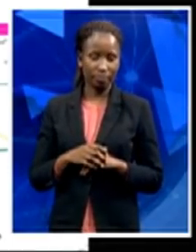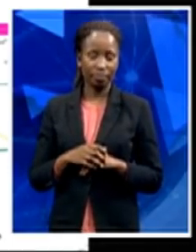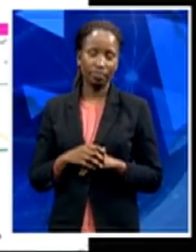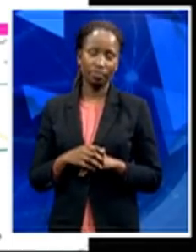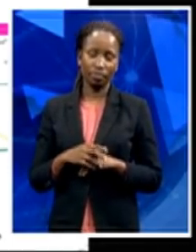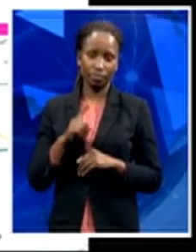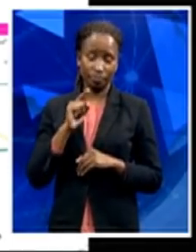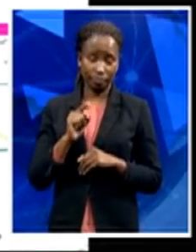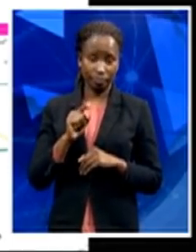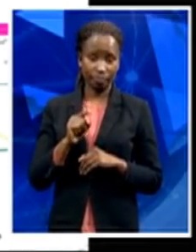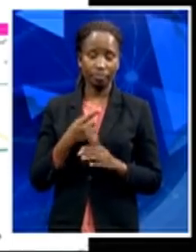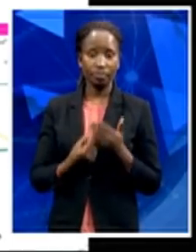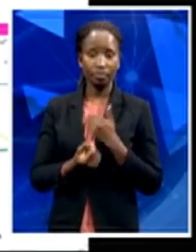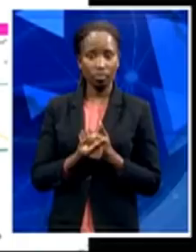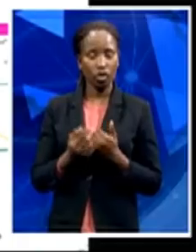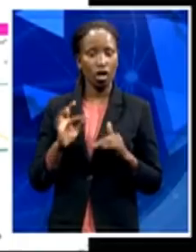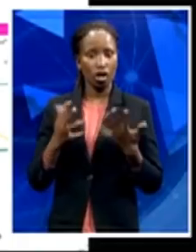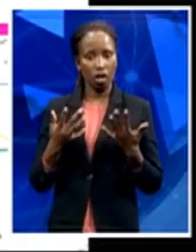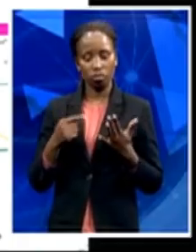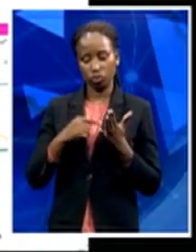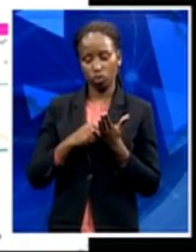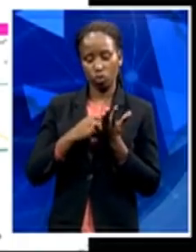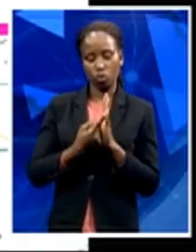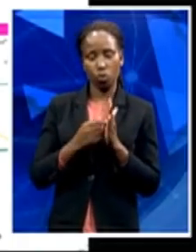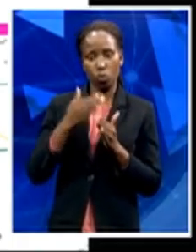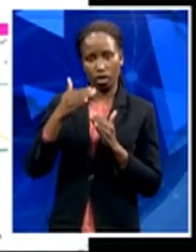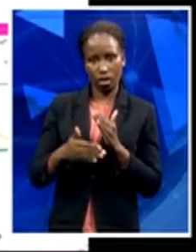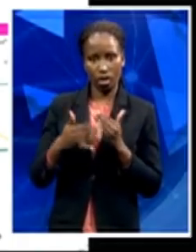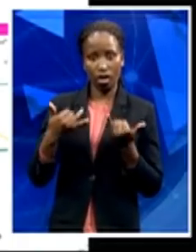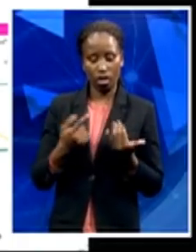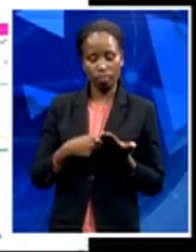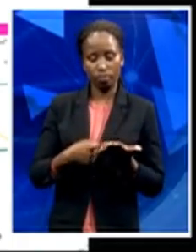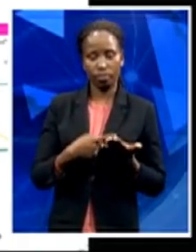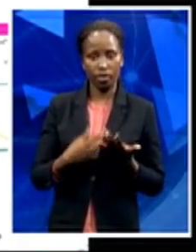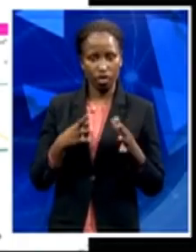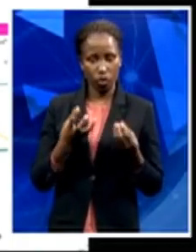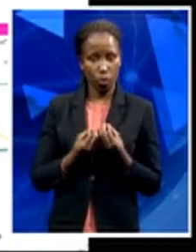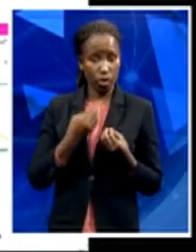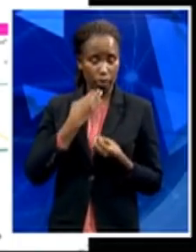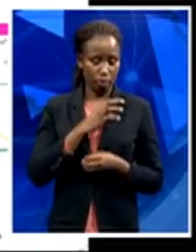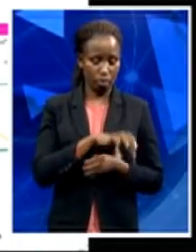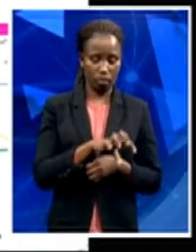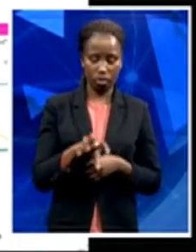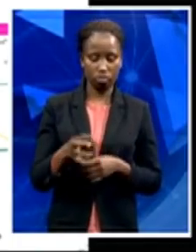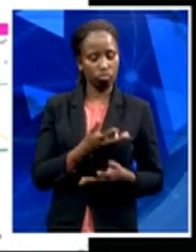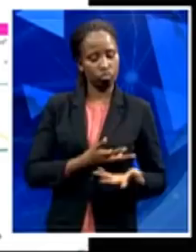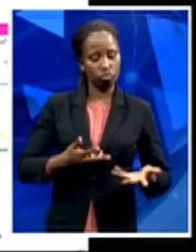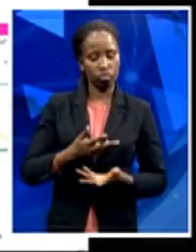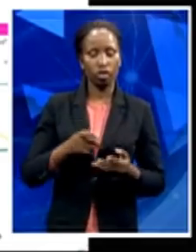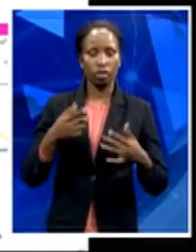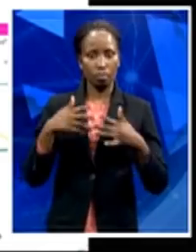weekends. And then we are in discussions with our provinces and our partners who are vaccinating to ramp up